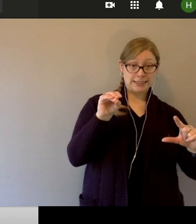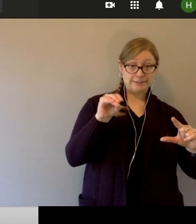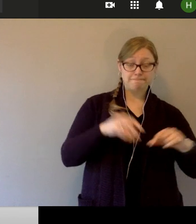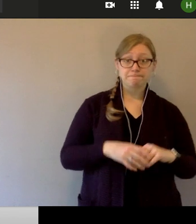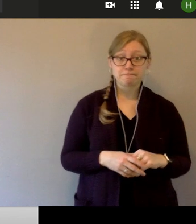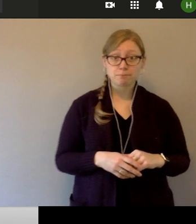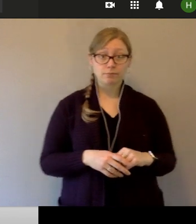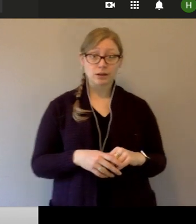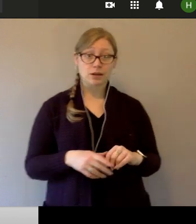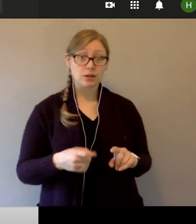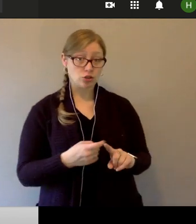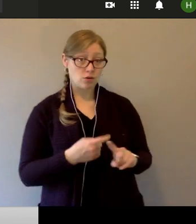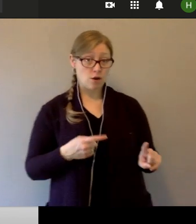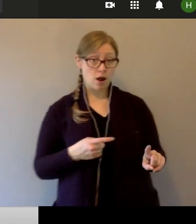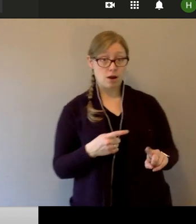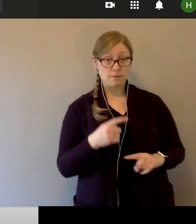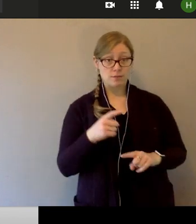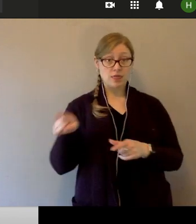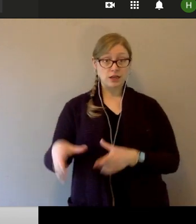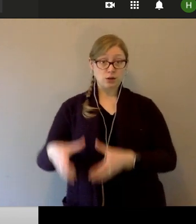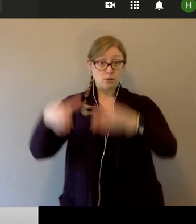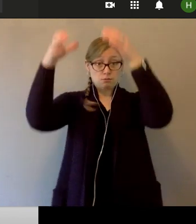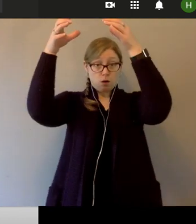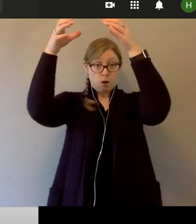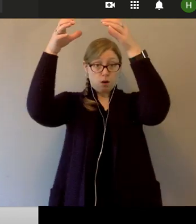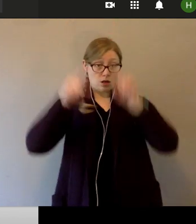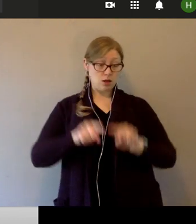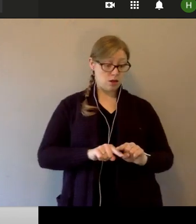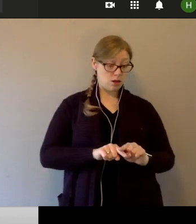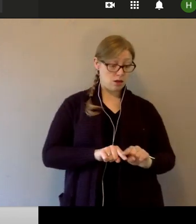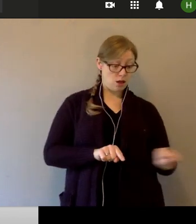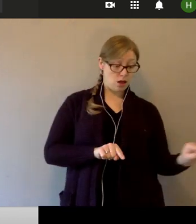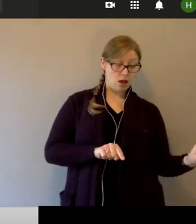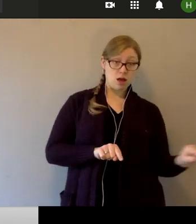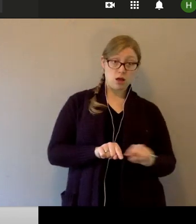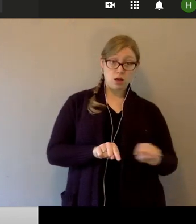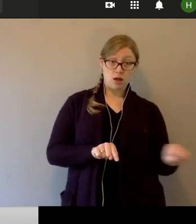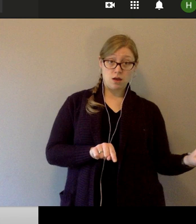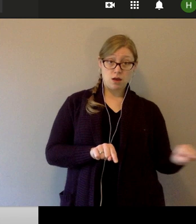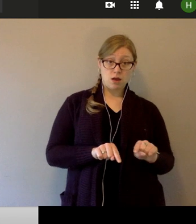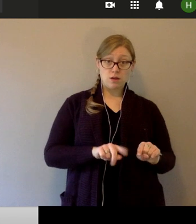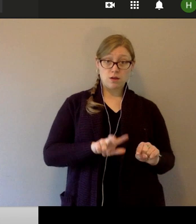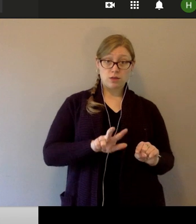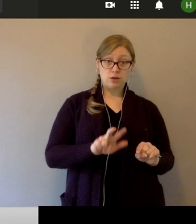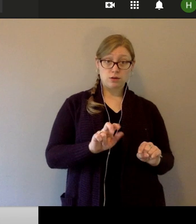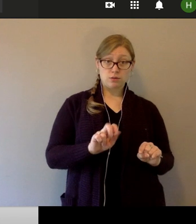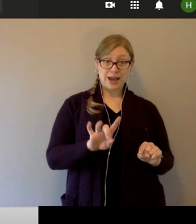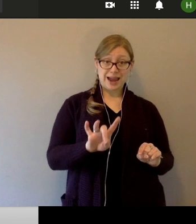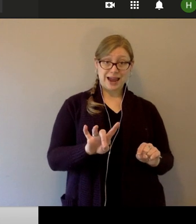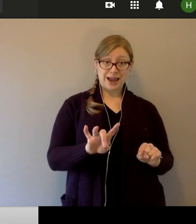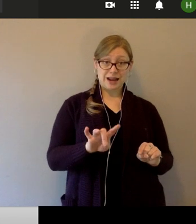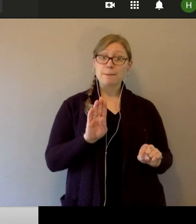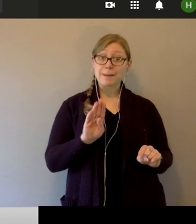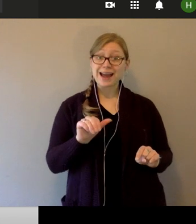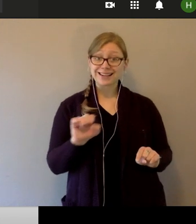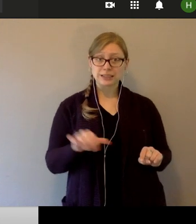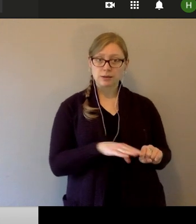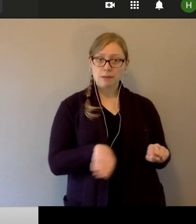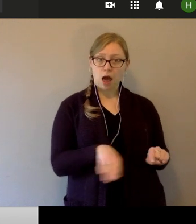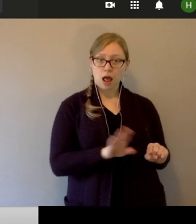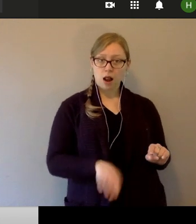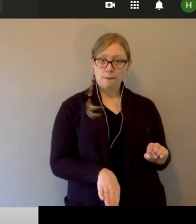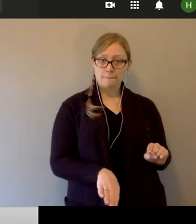base of the utility pole to the anchor pole is 3.8. So here's the base of the pole. Base means bottom. And here's the anchor point.